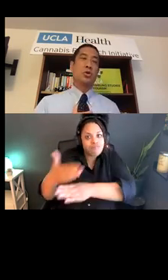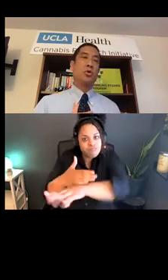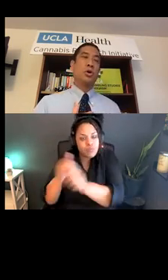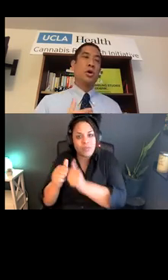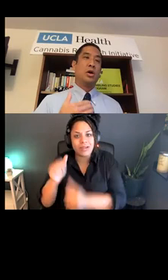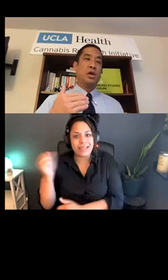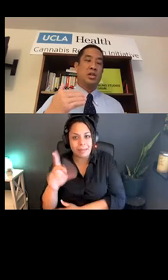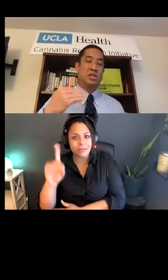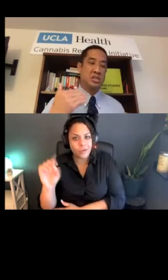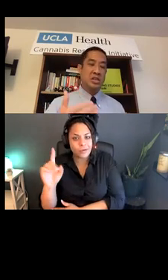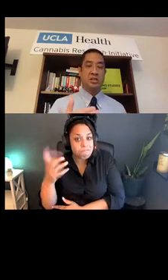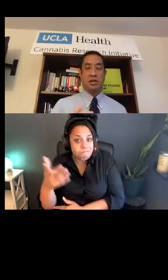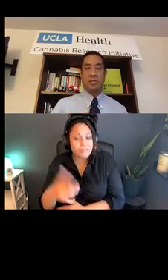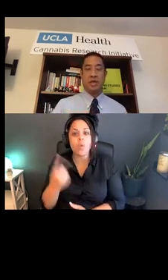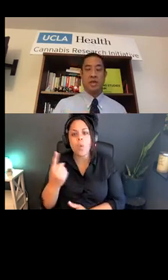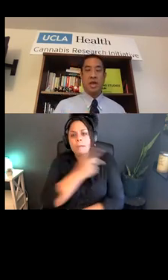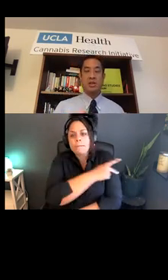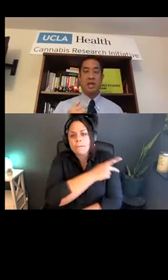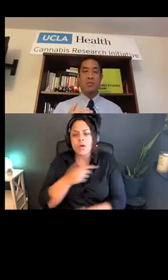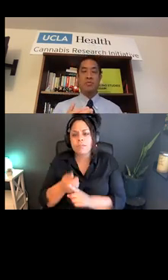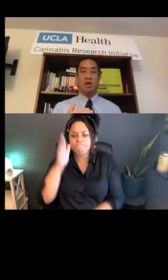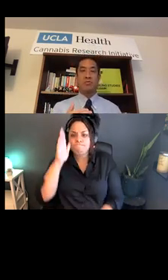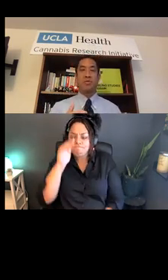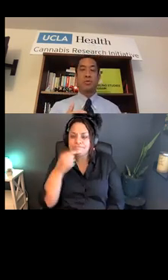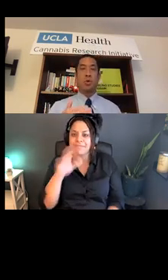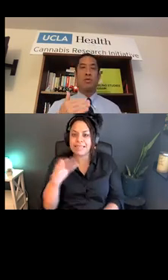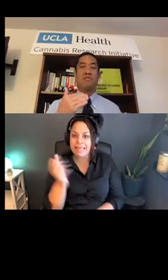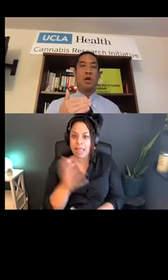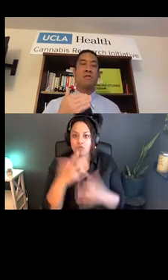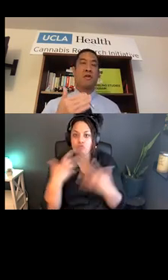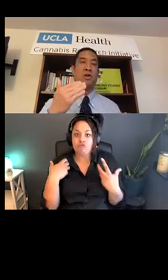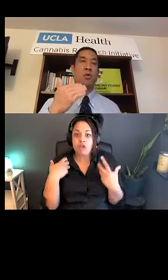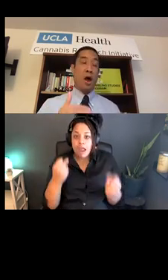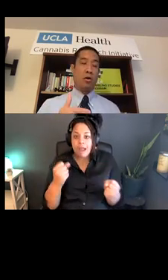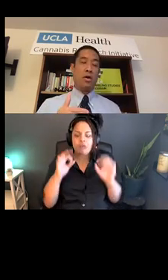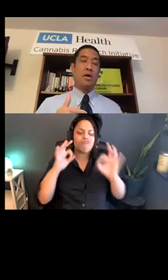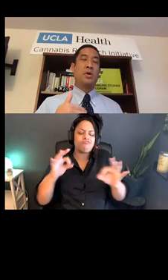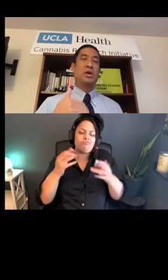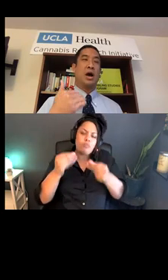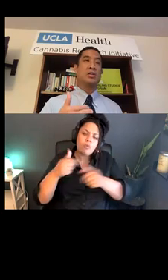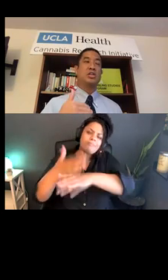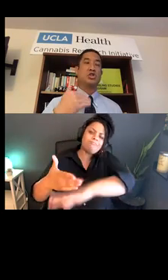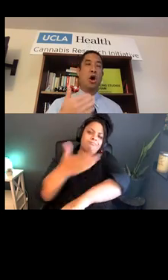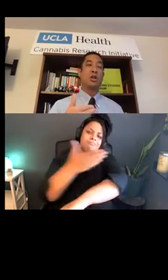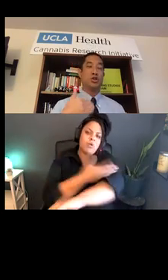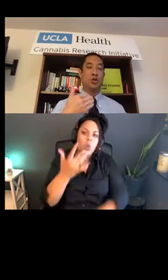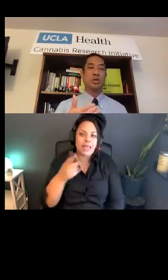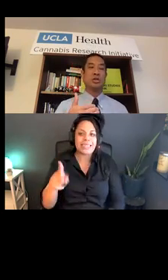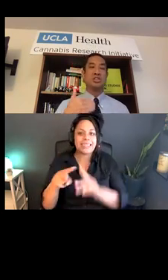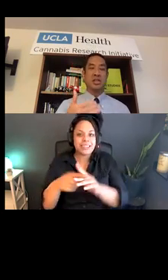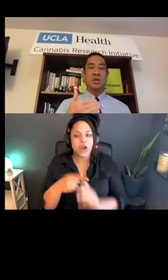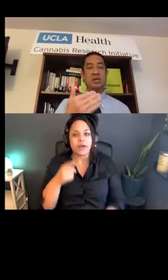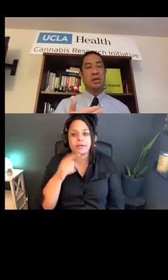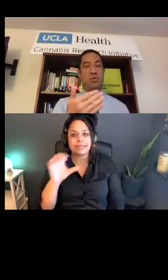who insisted that his gambling recovery was going very, very well because he started